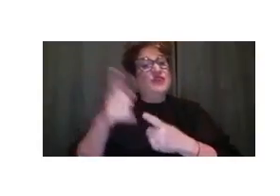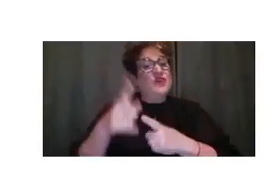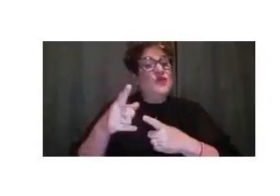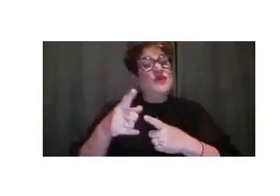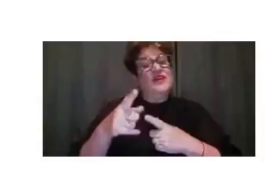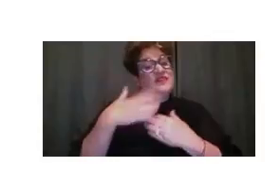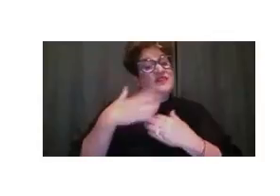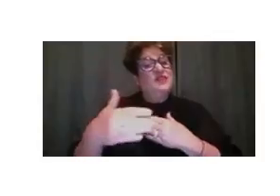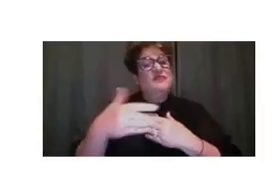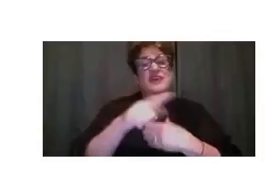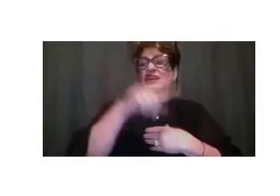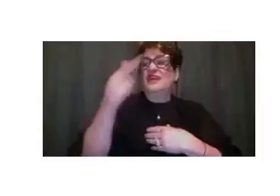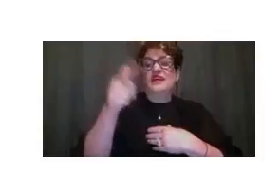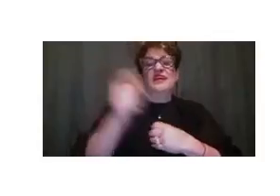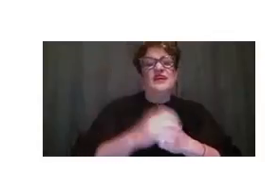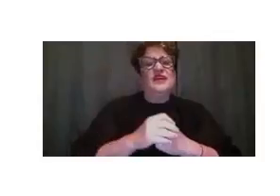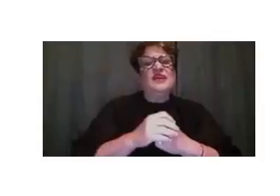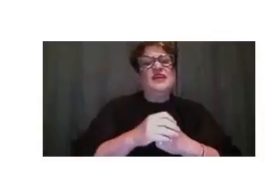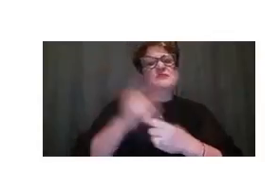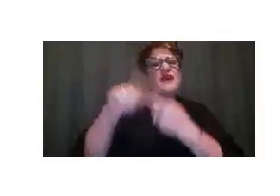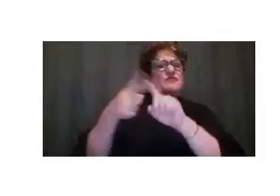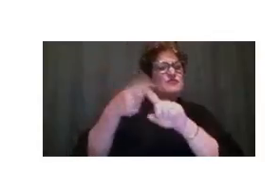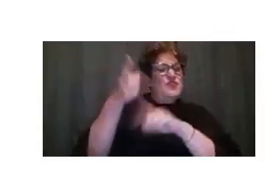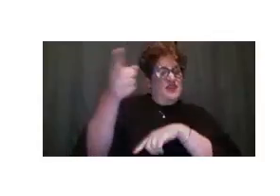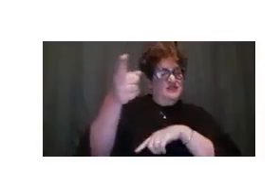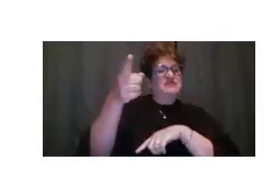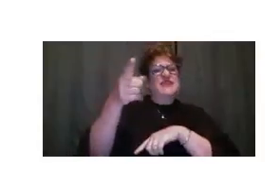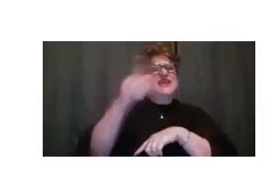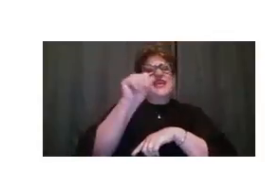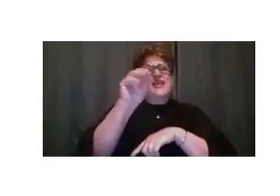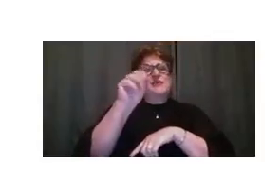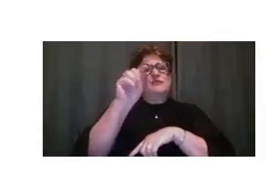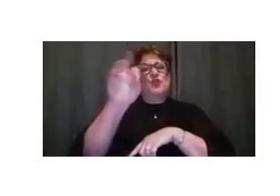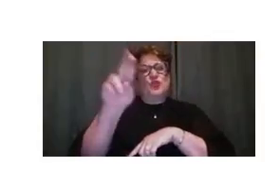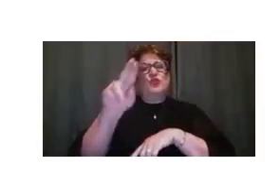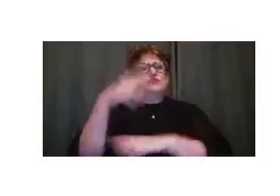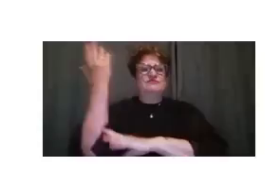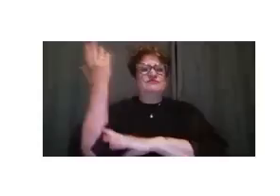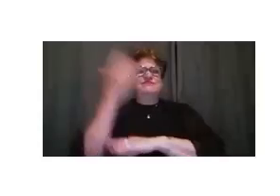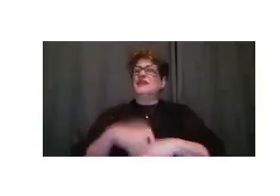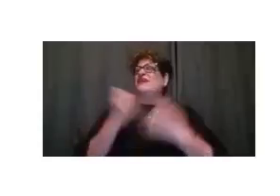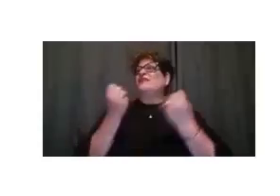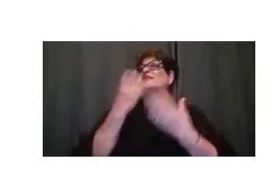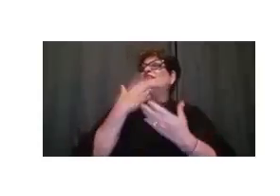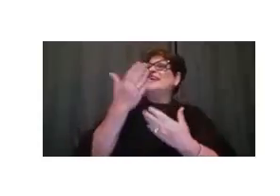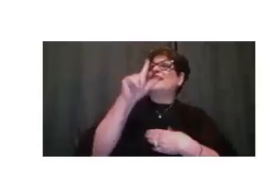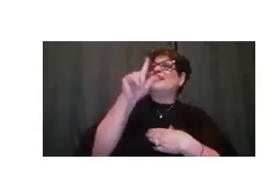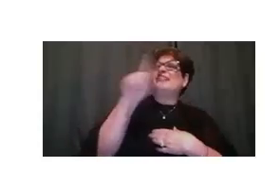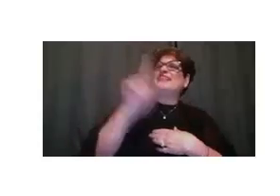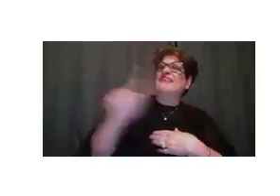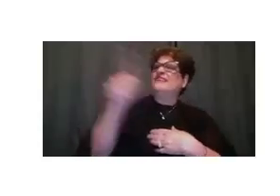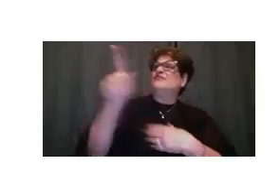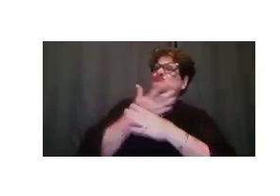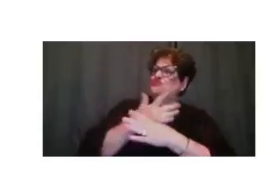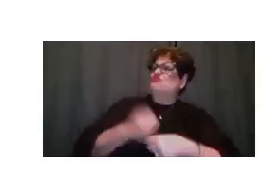gonna throw it back to my friend Amber. Thank you so much, Liz. Thank you for sharing